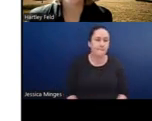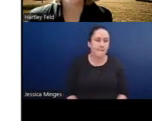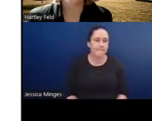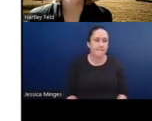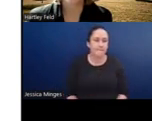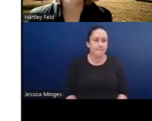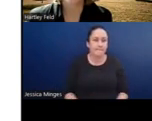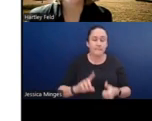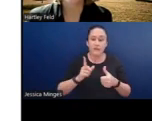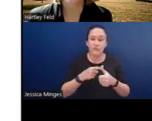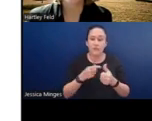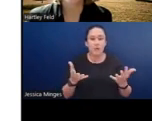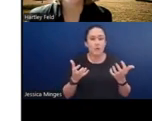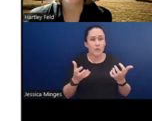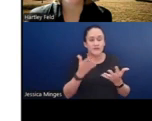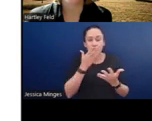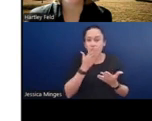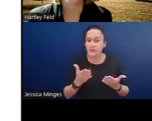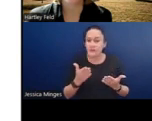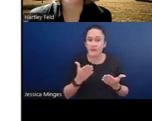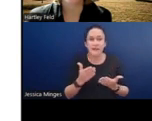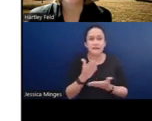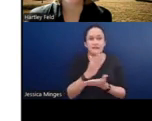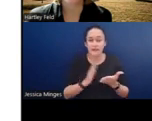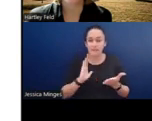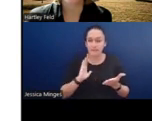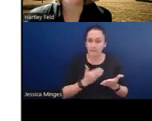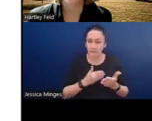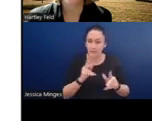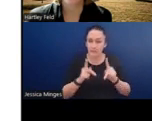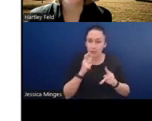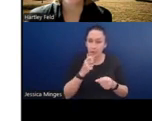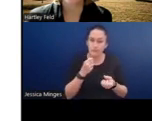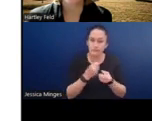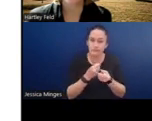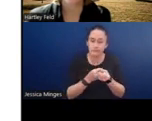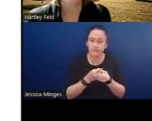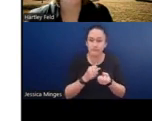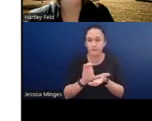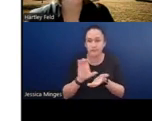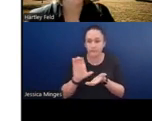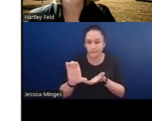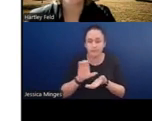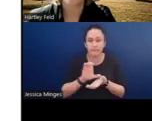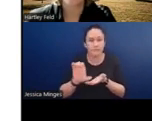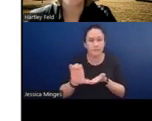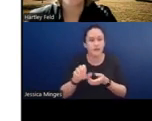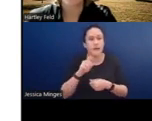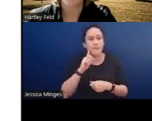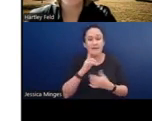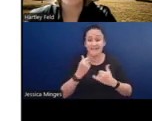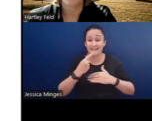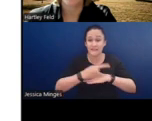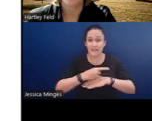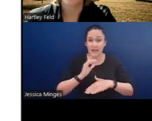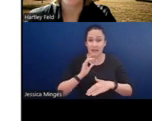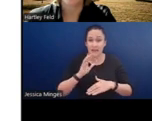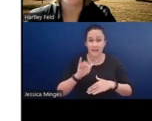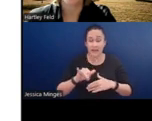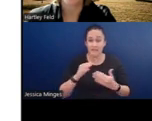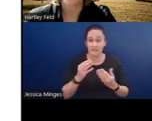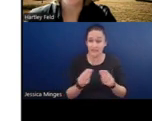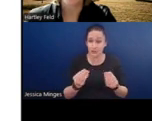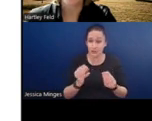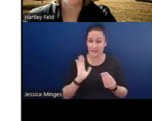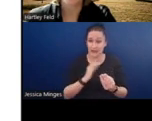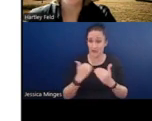we'd like to thank some of our funders, but also to let you know that the material today is our responsibility and not